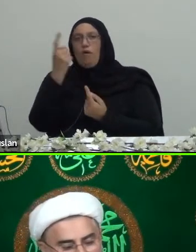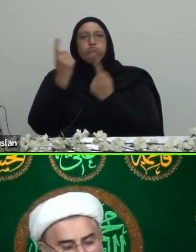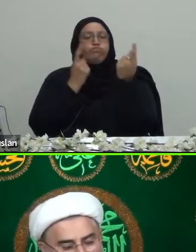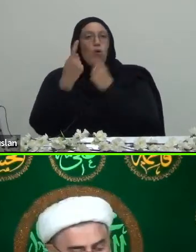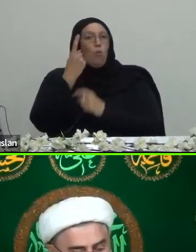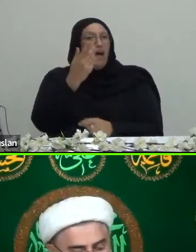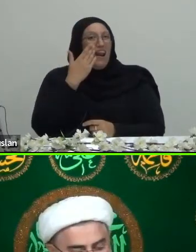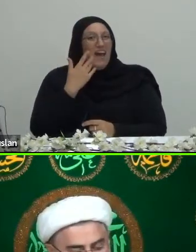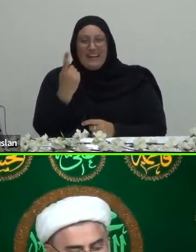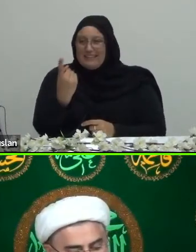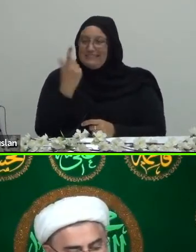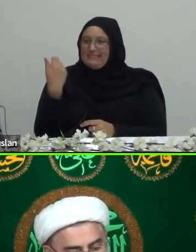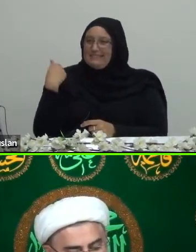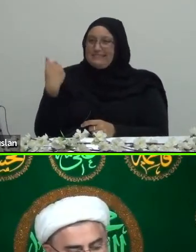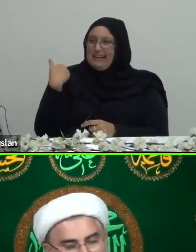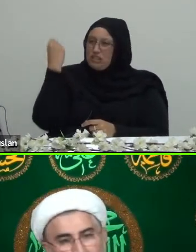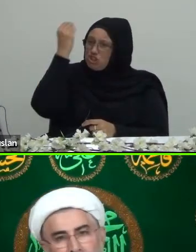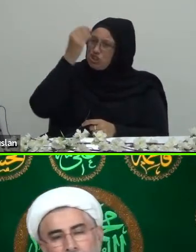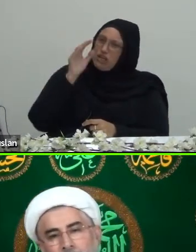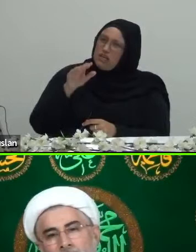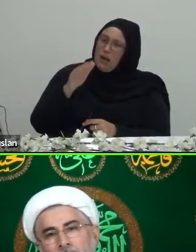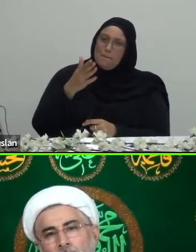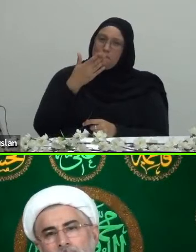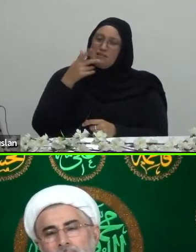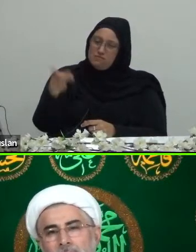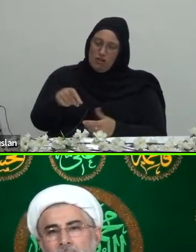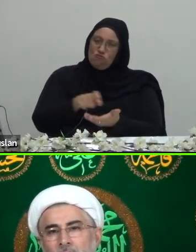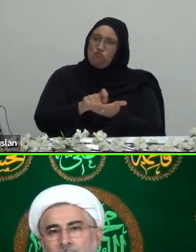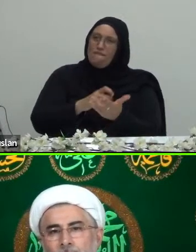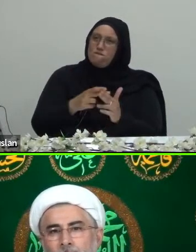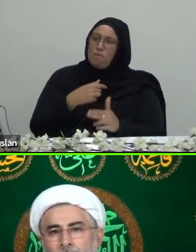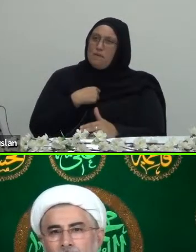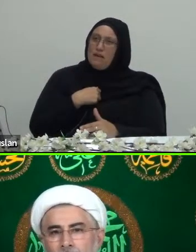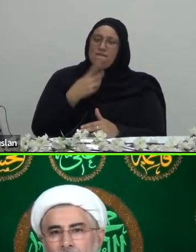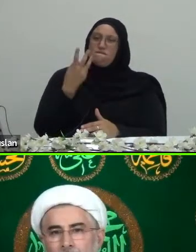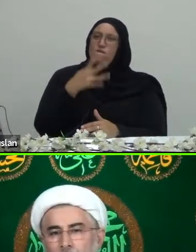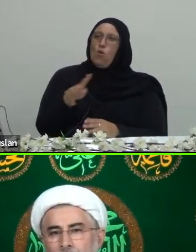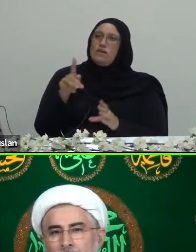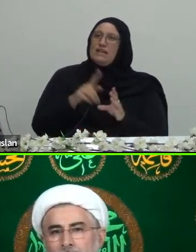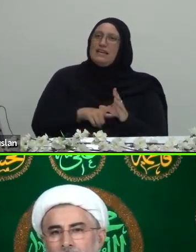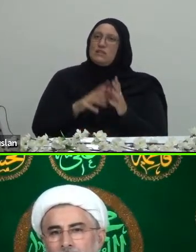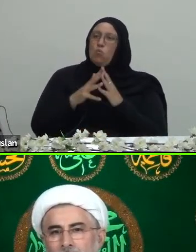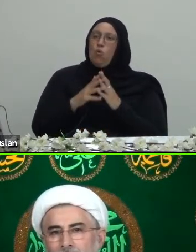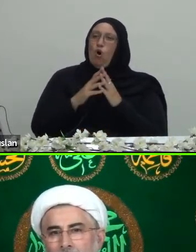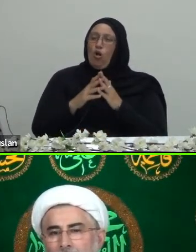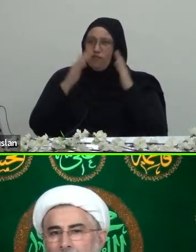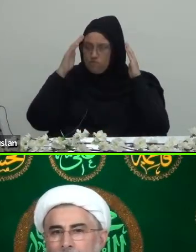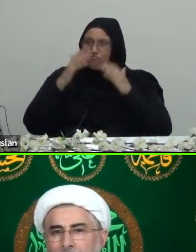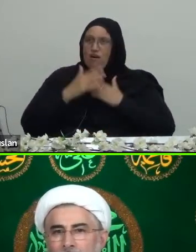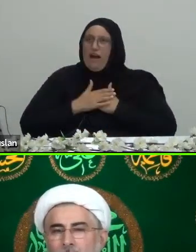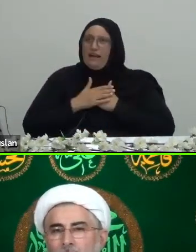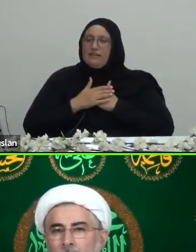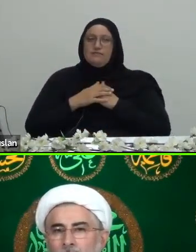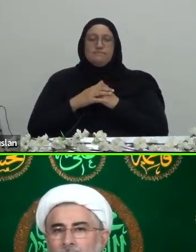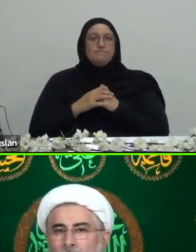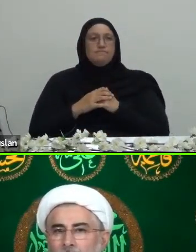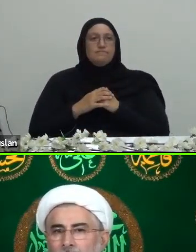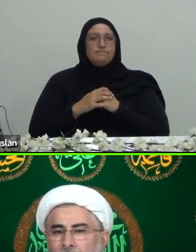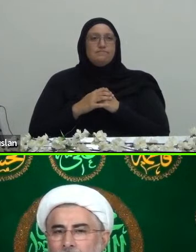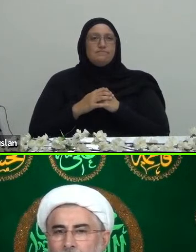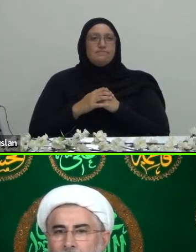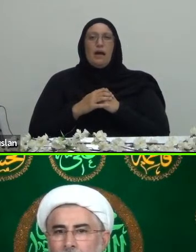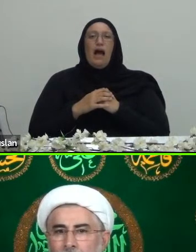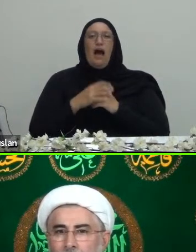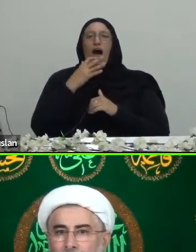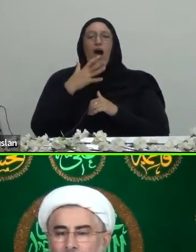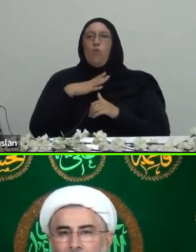to me and she says, Sheikh Mansour, write for me to 40 years of praying to make the qada and pay someone to make 40